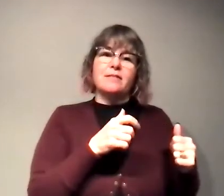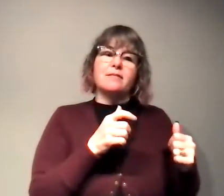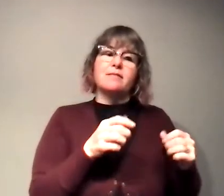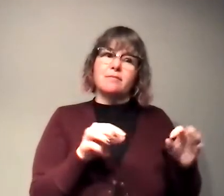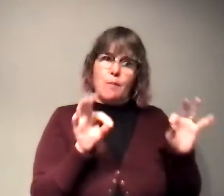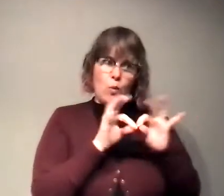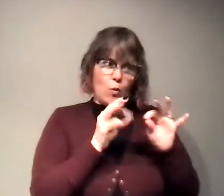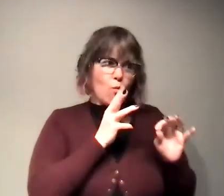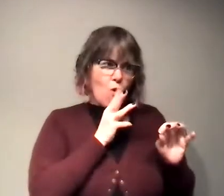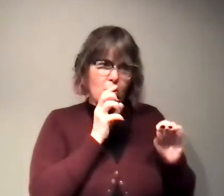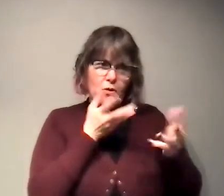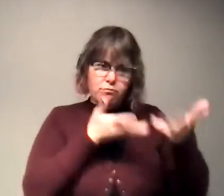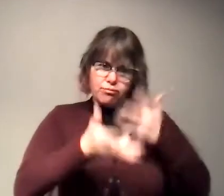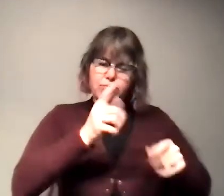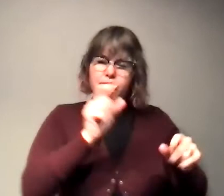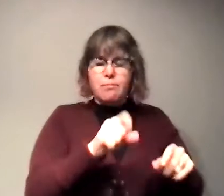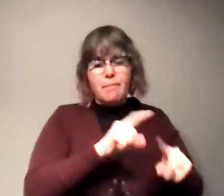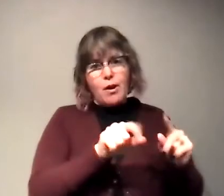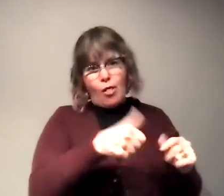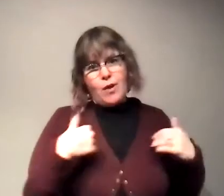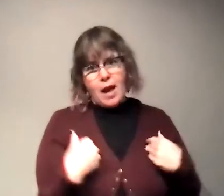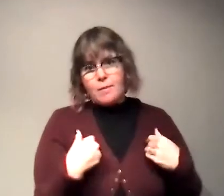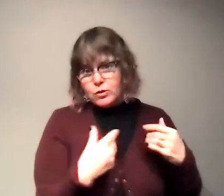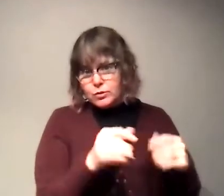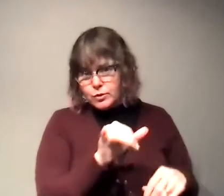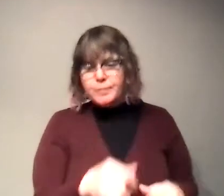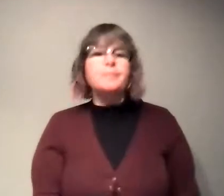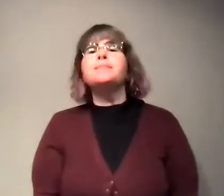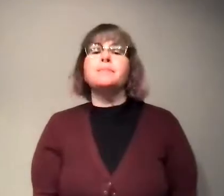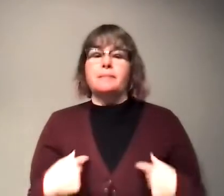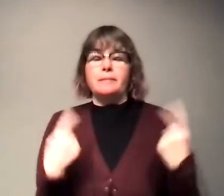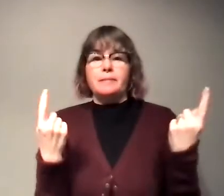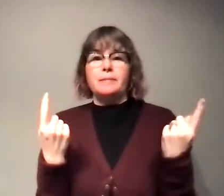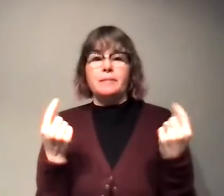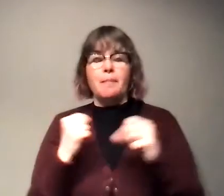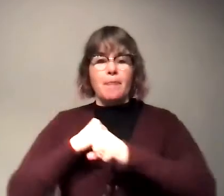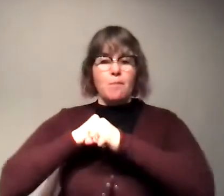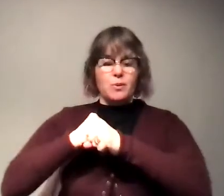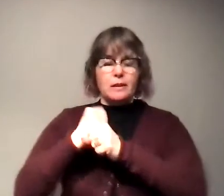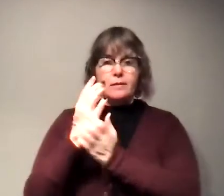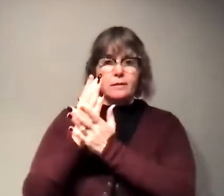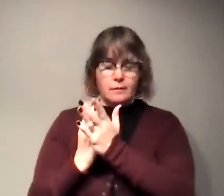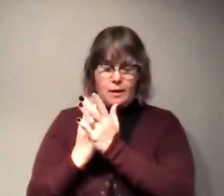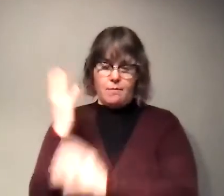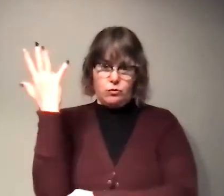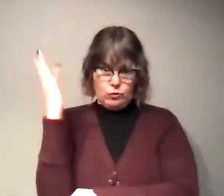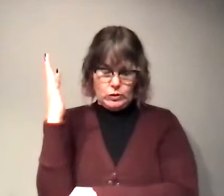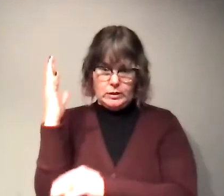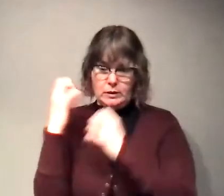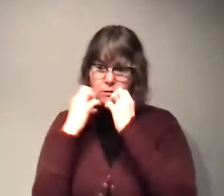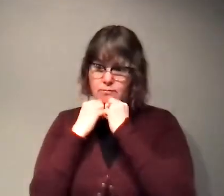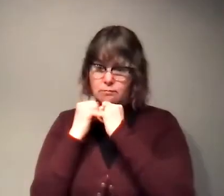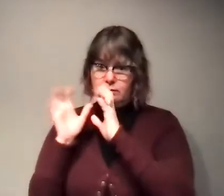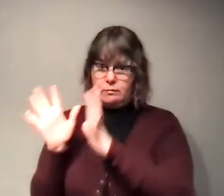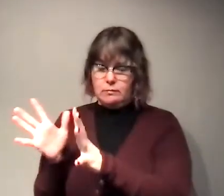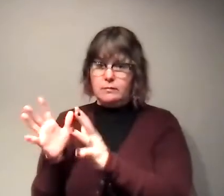system and helping us in that way. And so what we can do is try to protect at least some of those trees so that some of